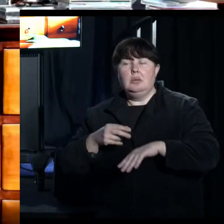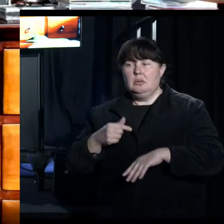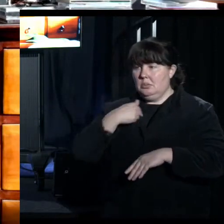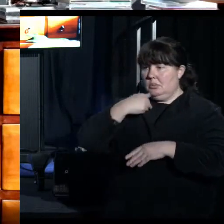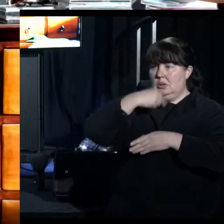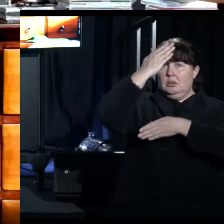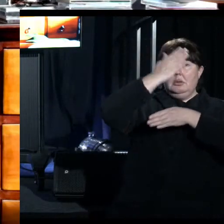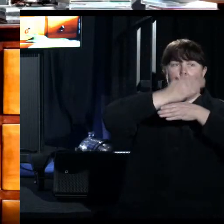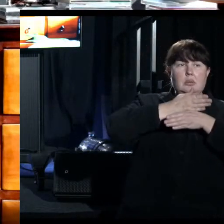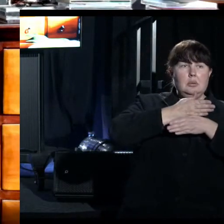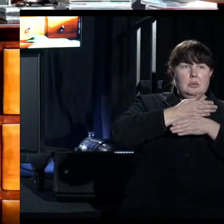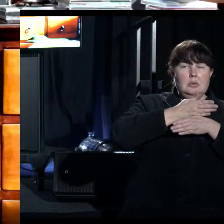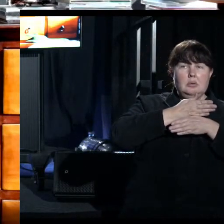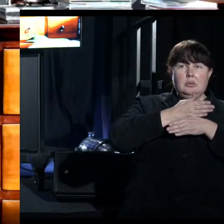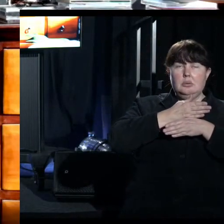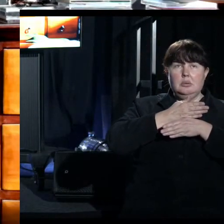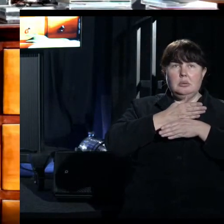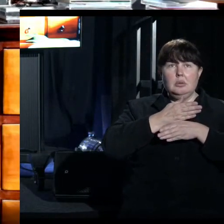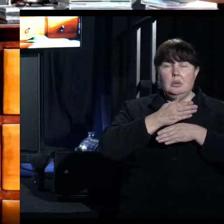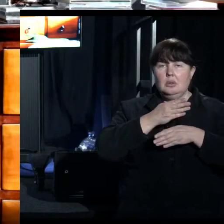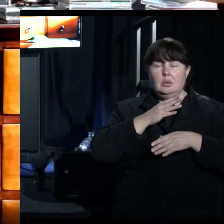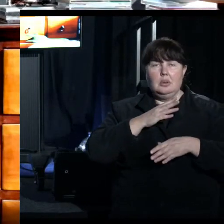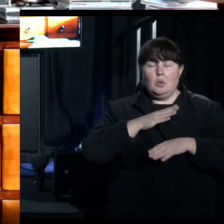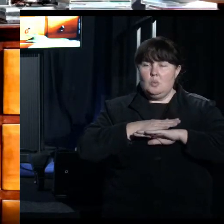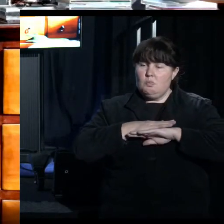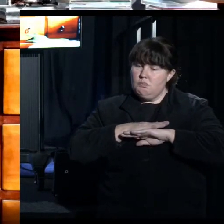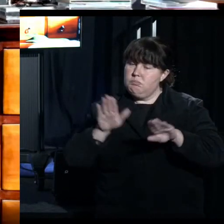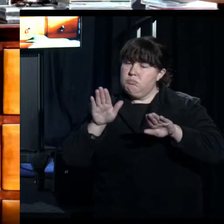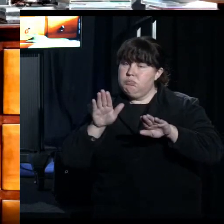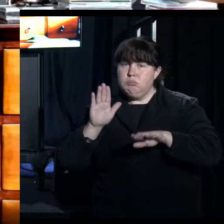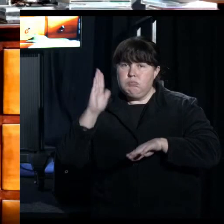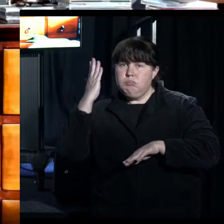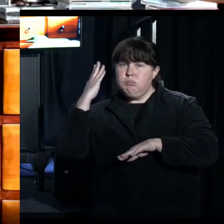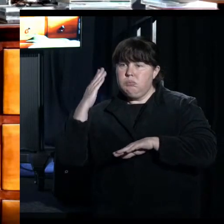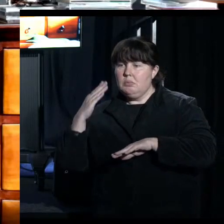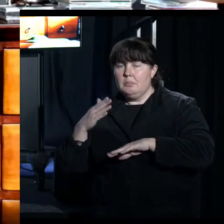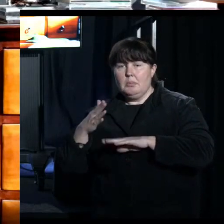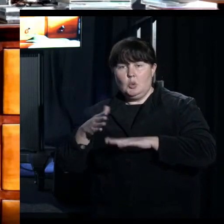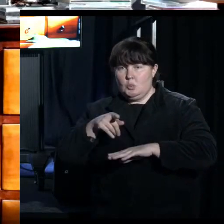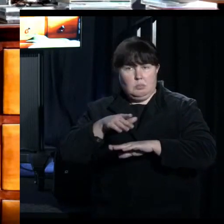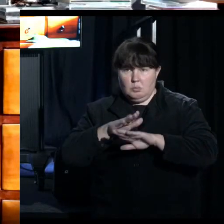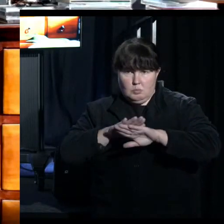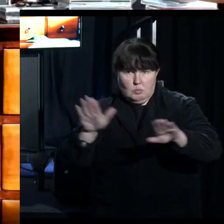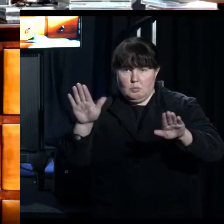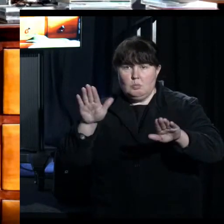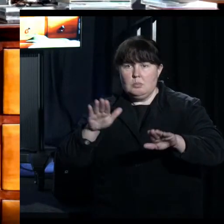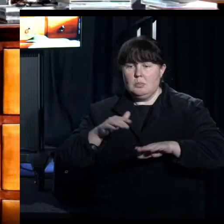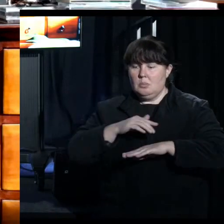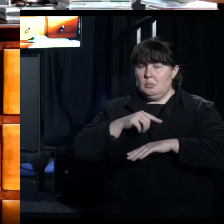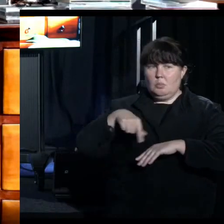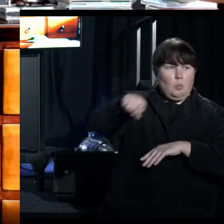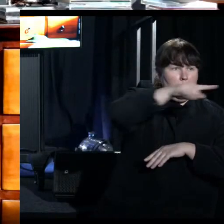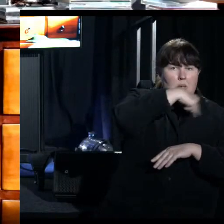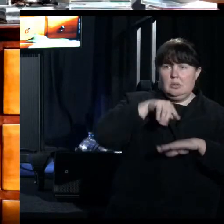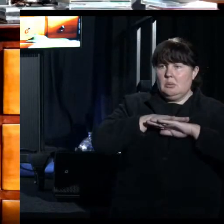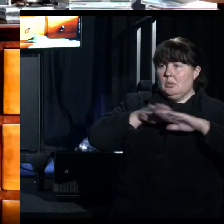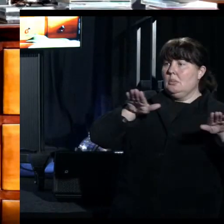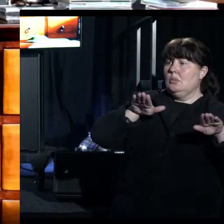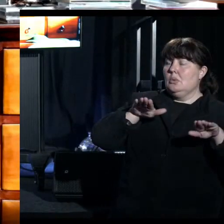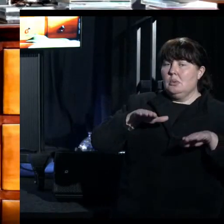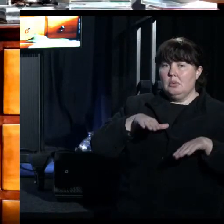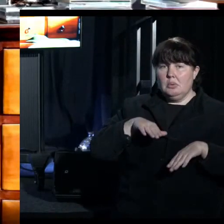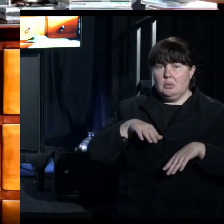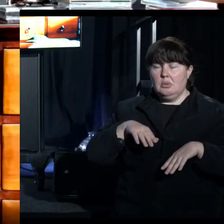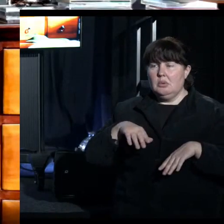beaten. You will be given. I was given. I was beaten. I was